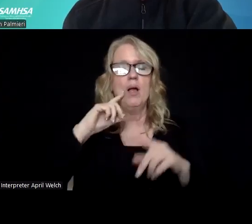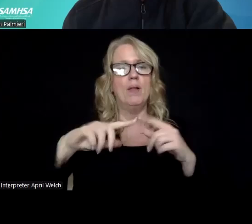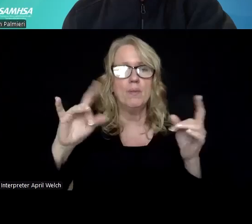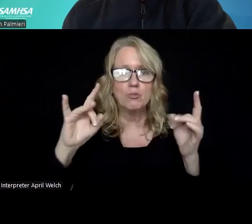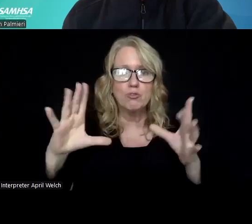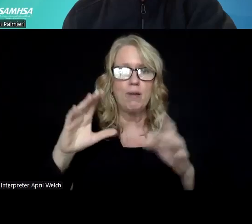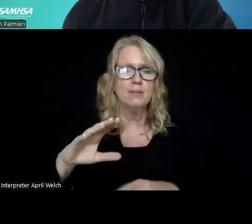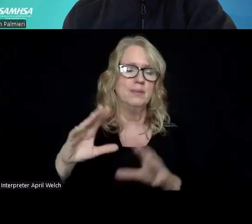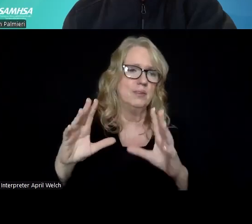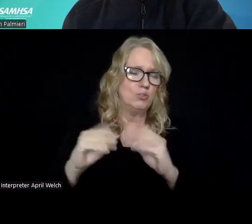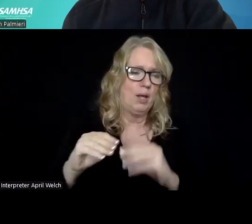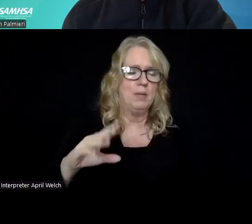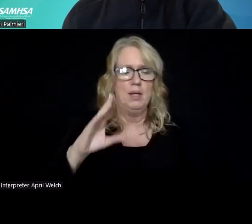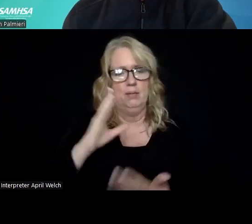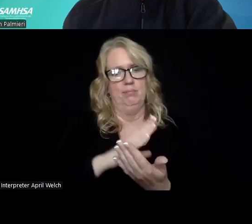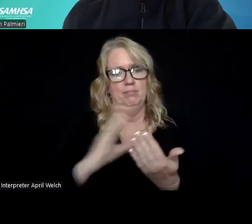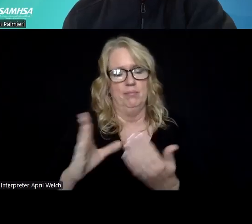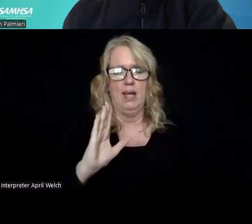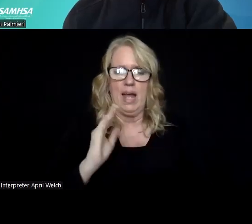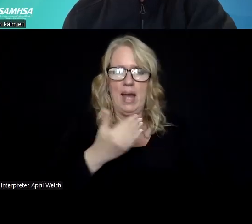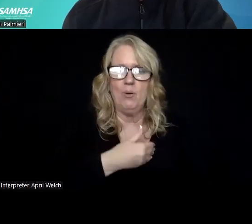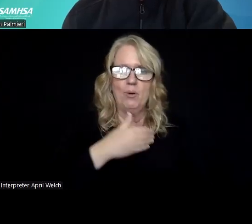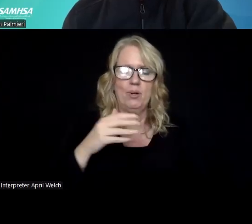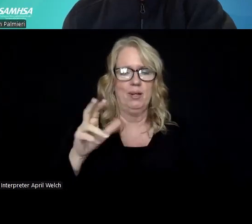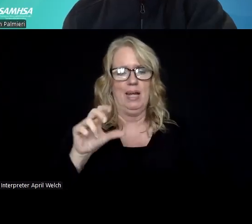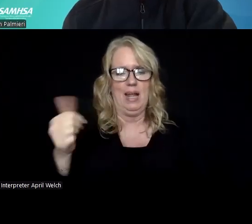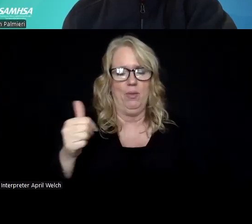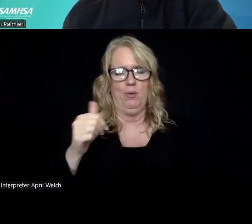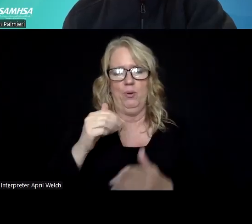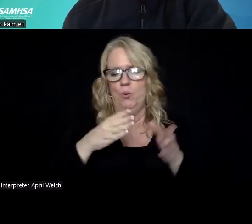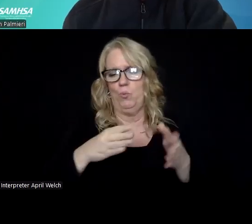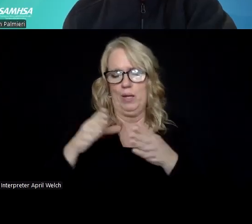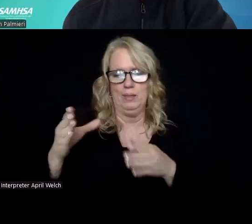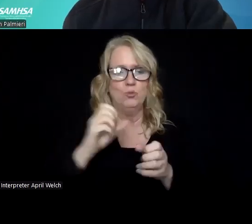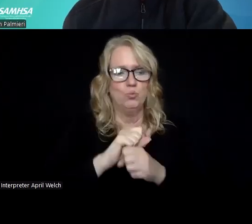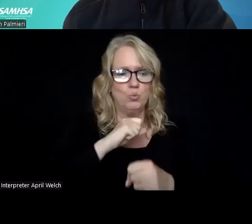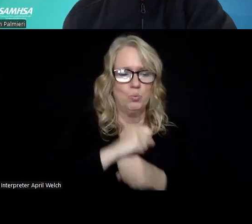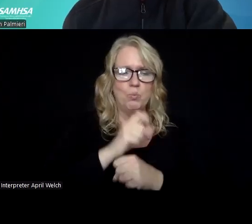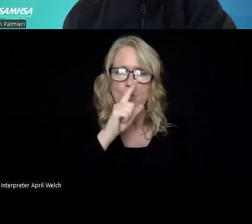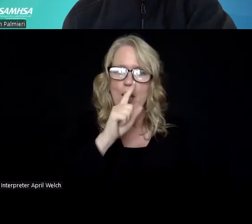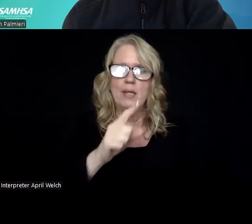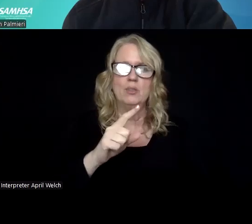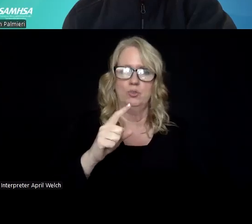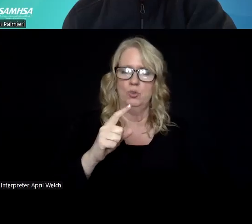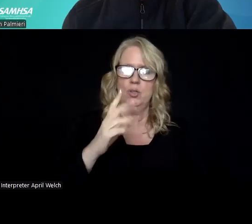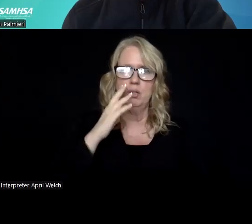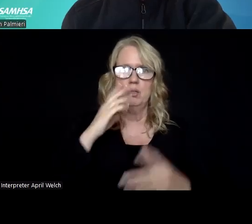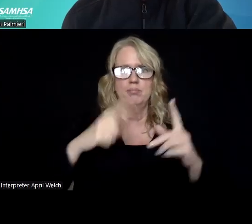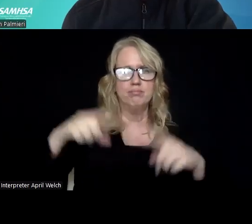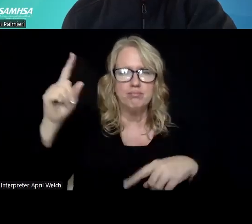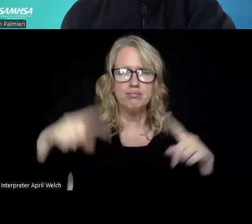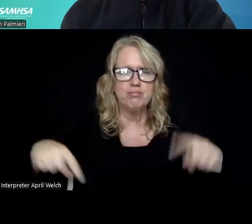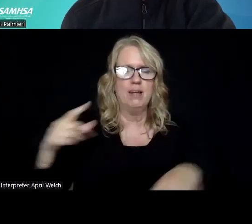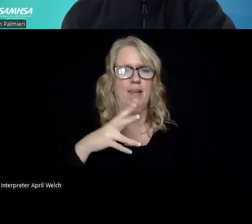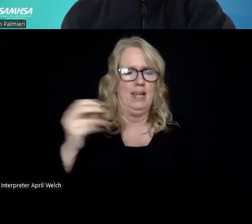and then as well through our other mechanisms to make sure that there's broad amplification and awareness